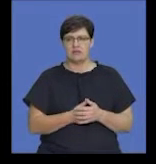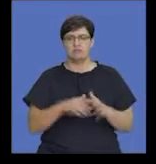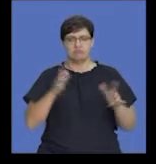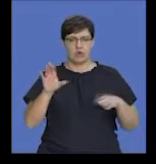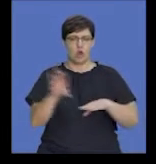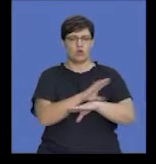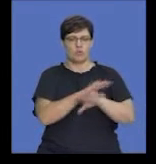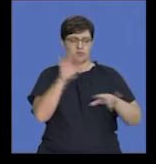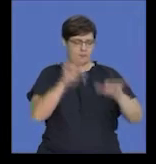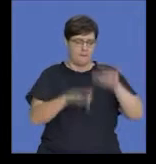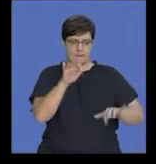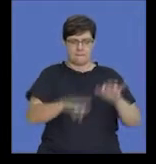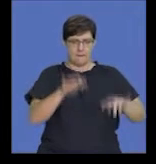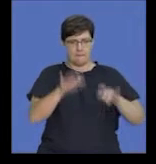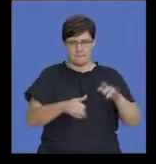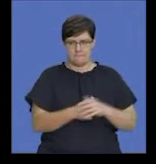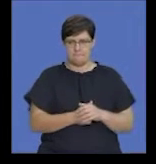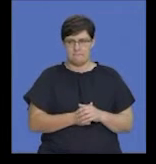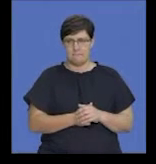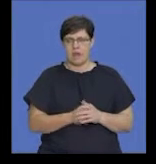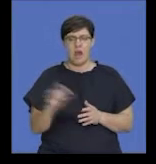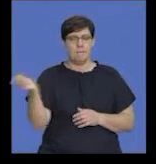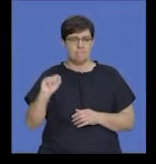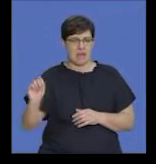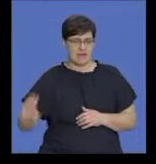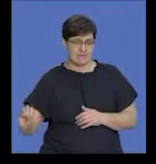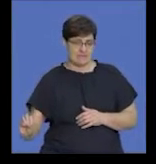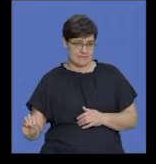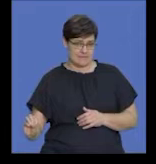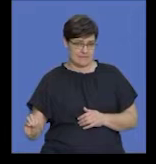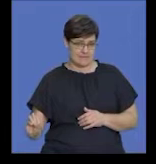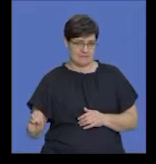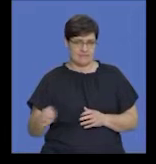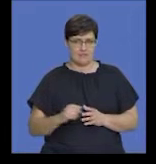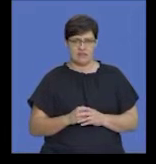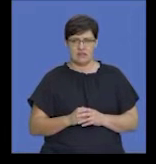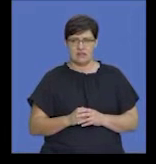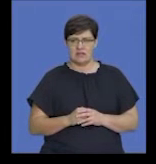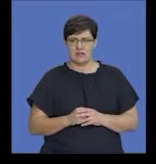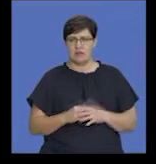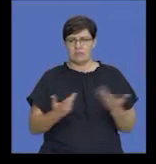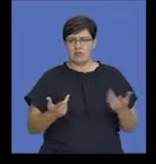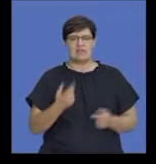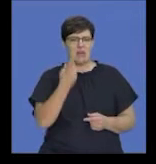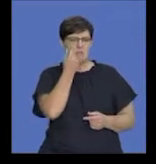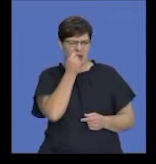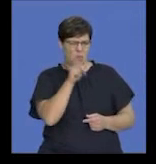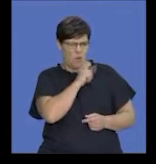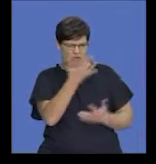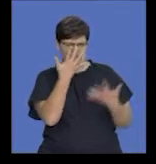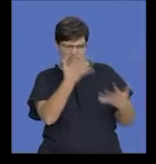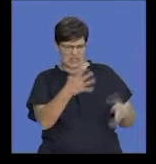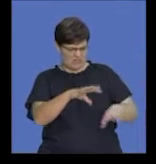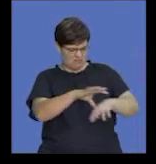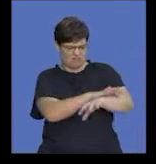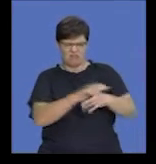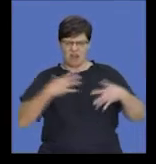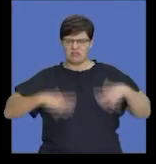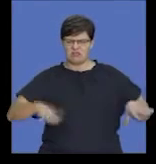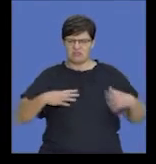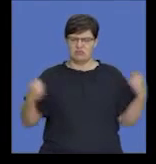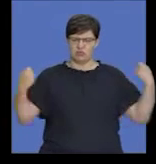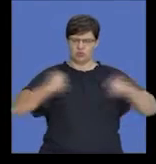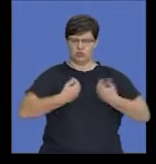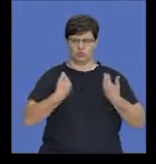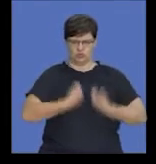sitting at a computer typing, and there's a pen here. I'm sorry, I'm going to say guy in this one because it looks like he's wearing